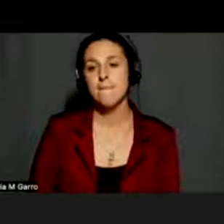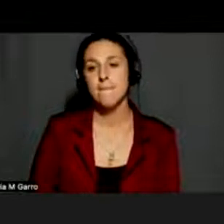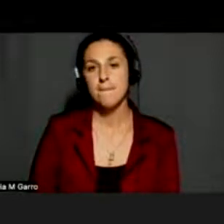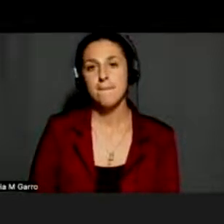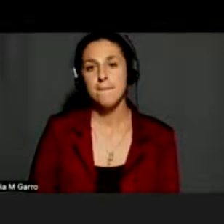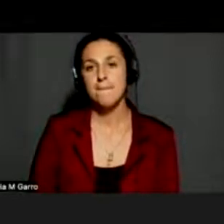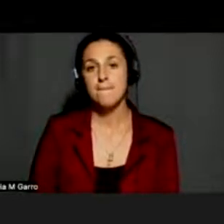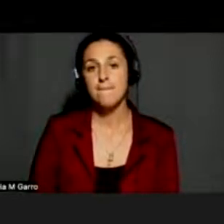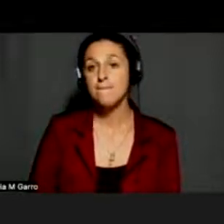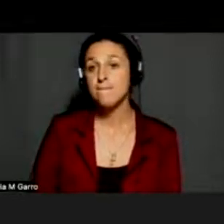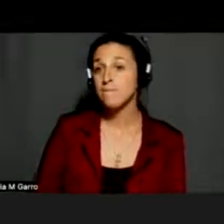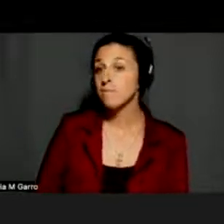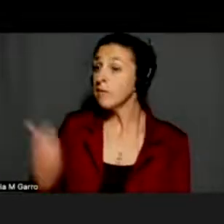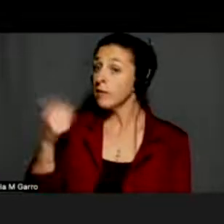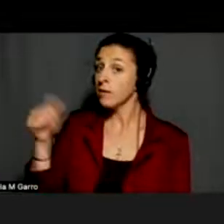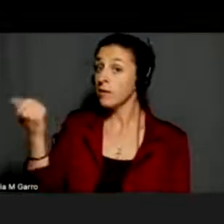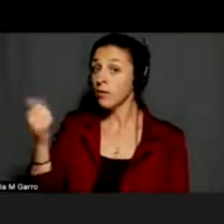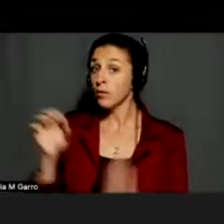Any other clarifying questions?